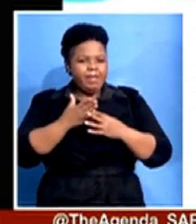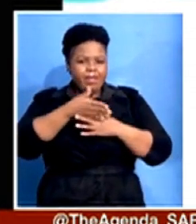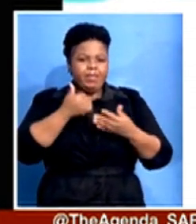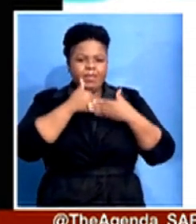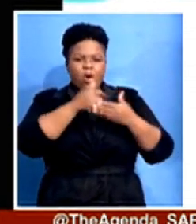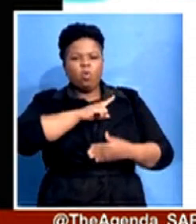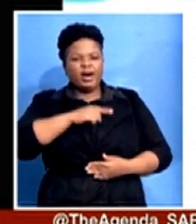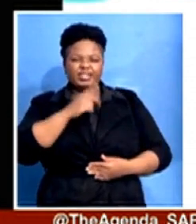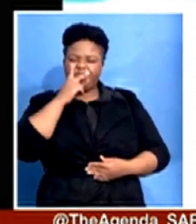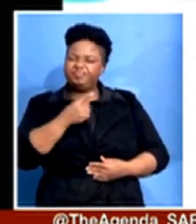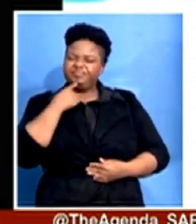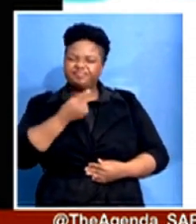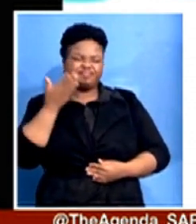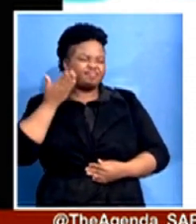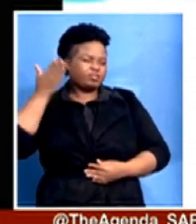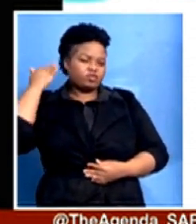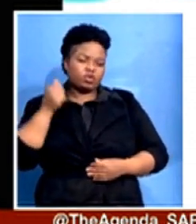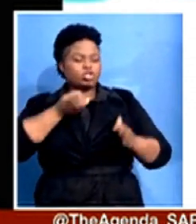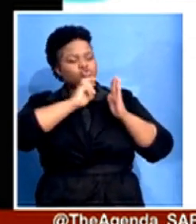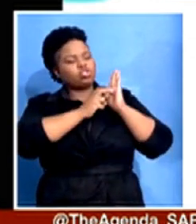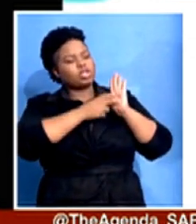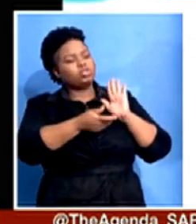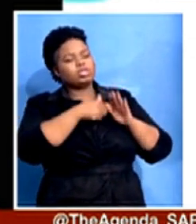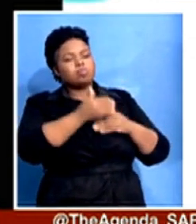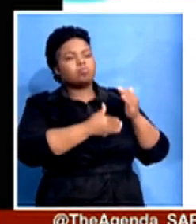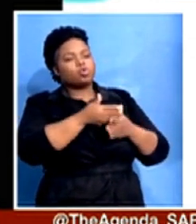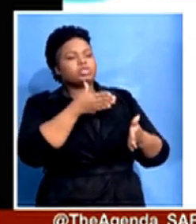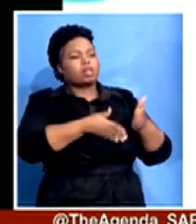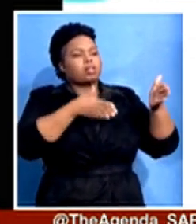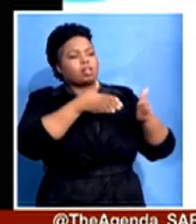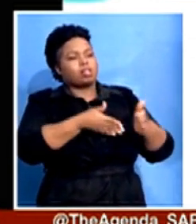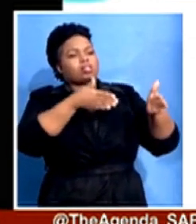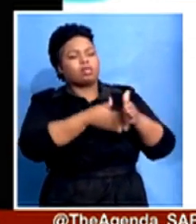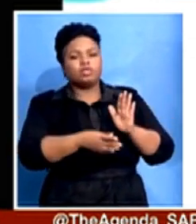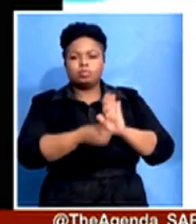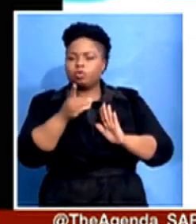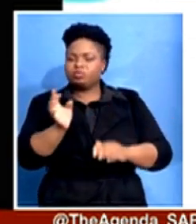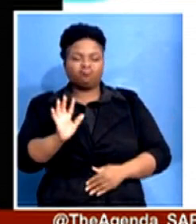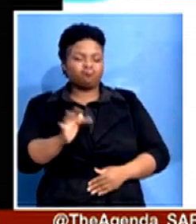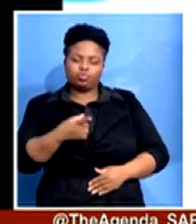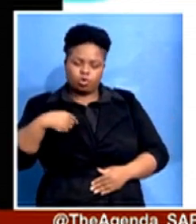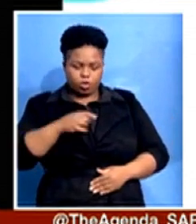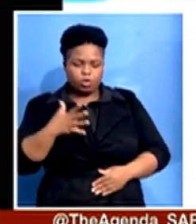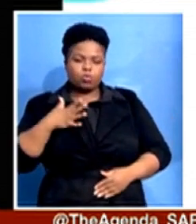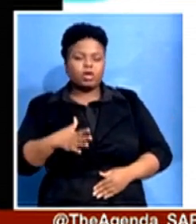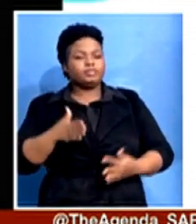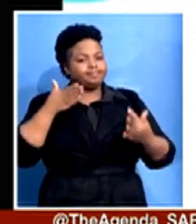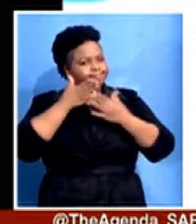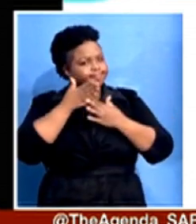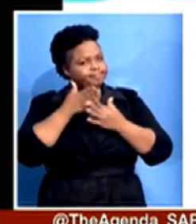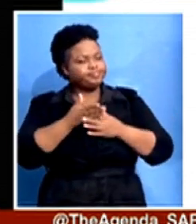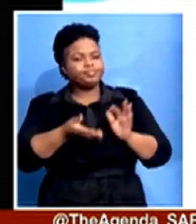regulatory process is a barrier in development. We want to be an enabler. We want to be able to engage with applicants